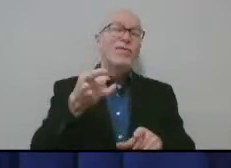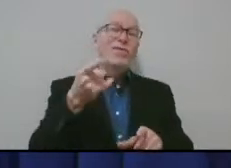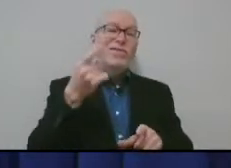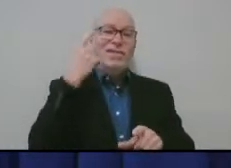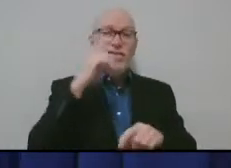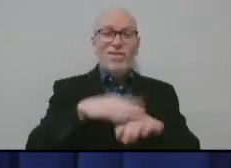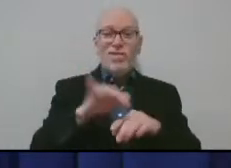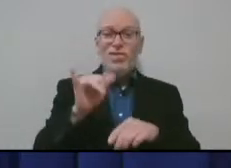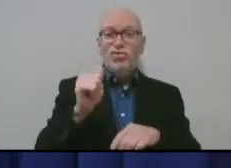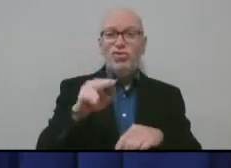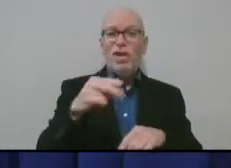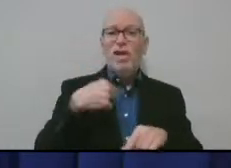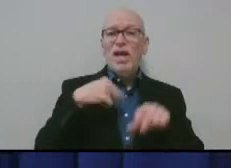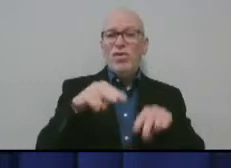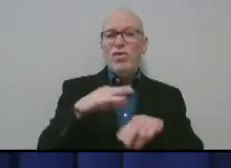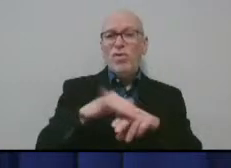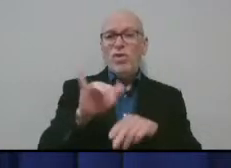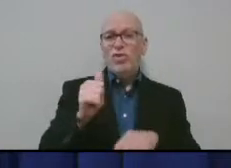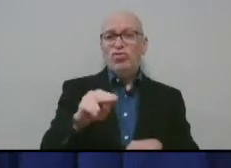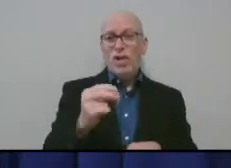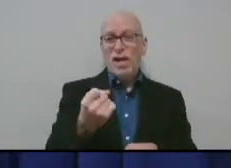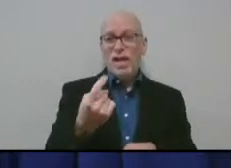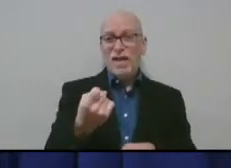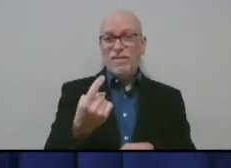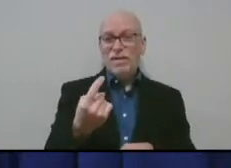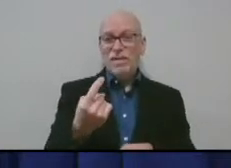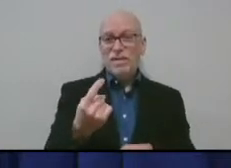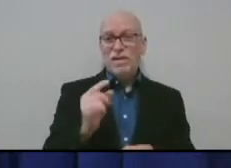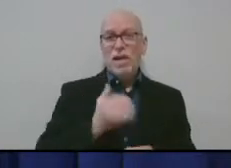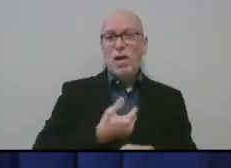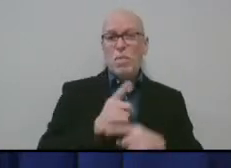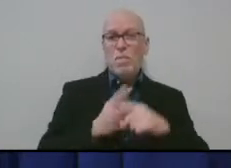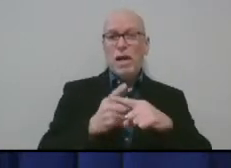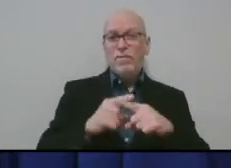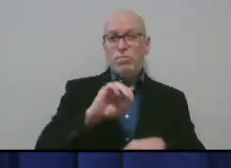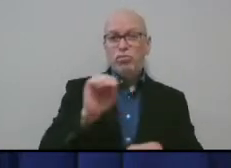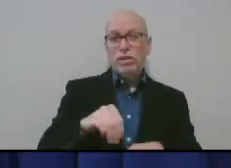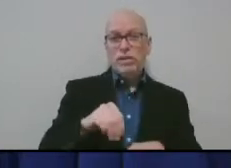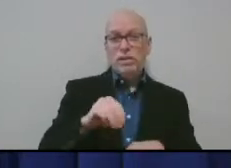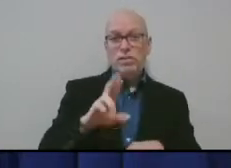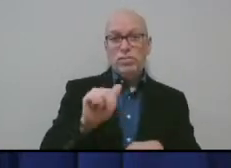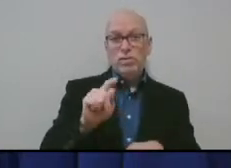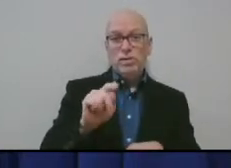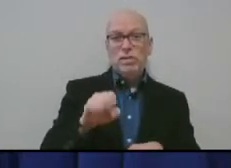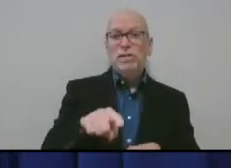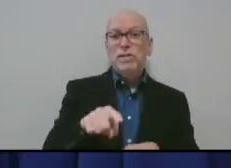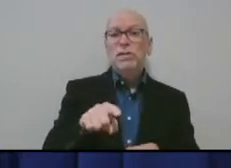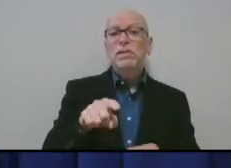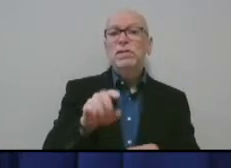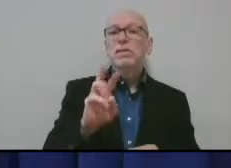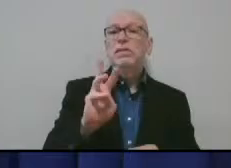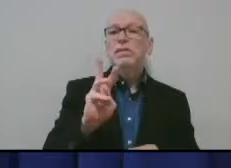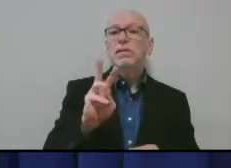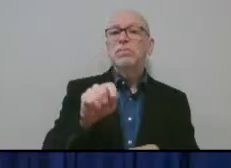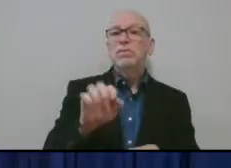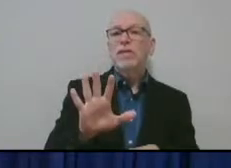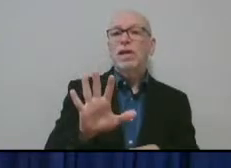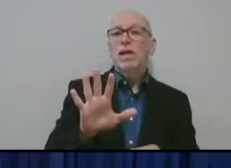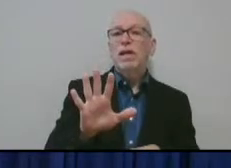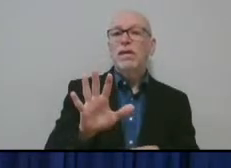January 11th, our positivity rate was 16.5, and today it came